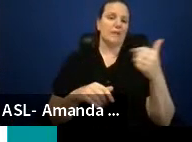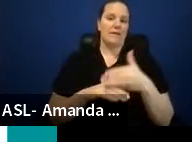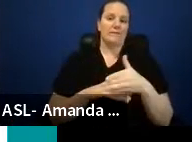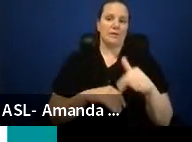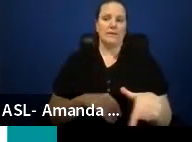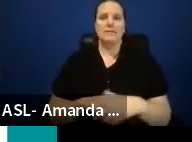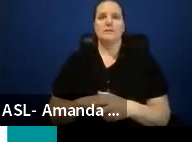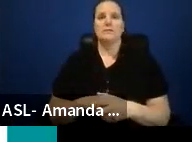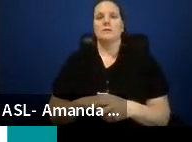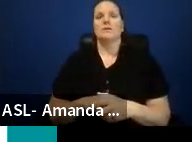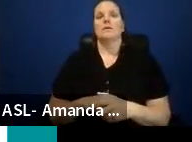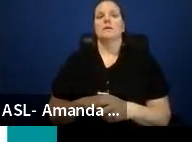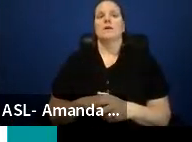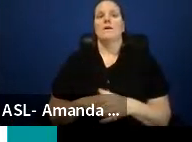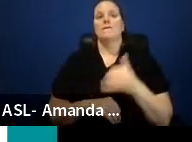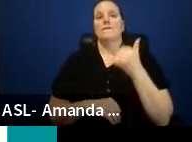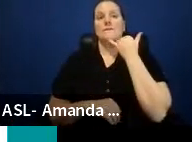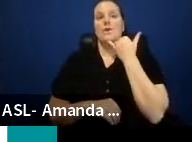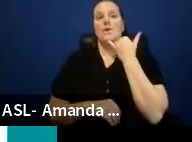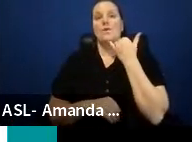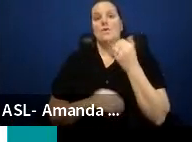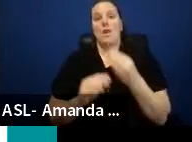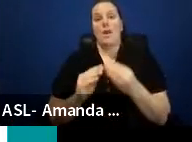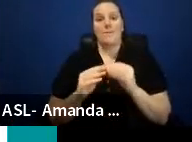comment by phone, dial